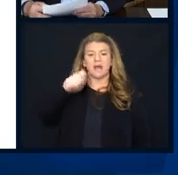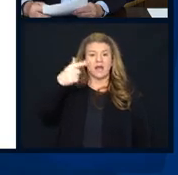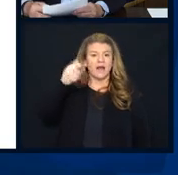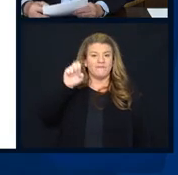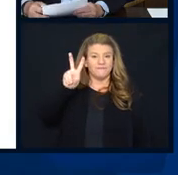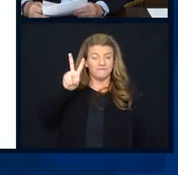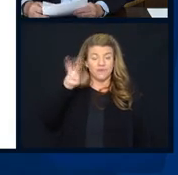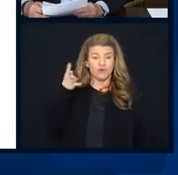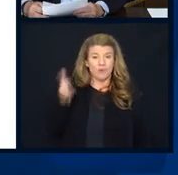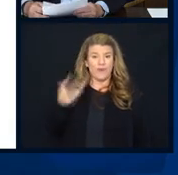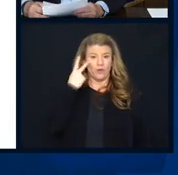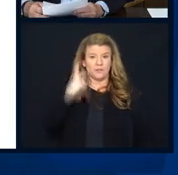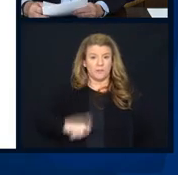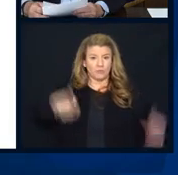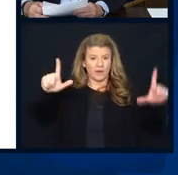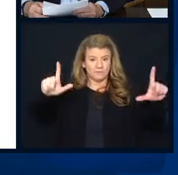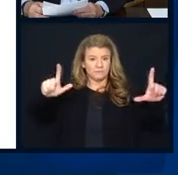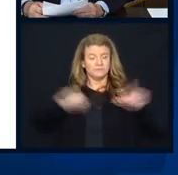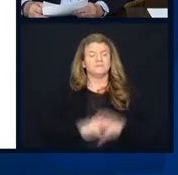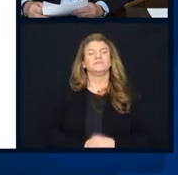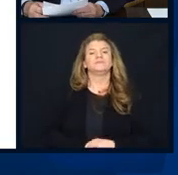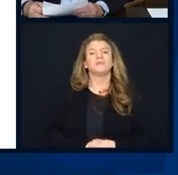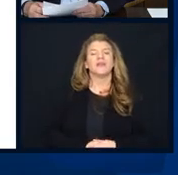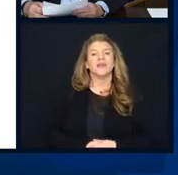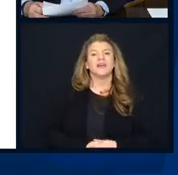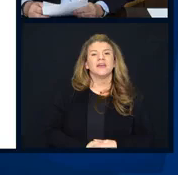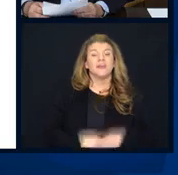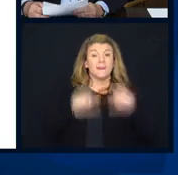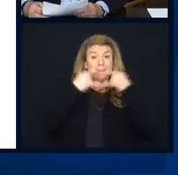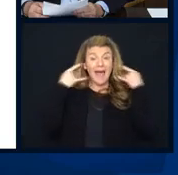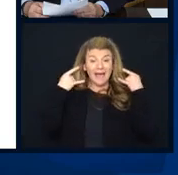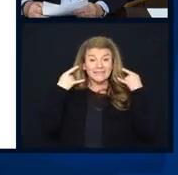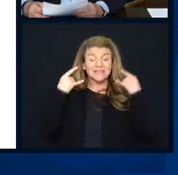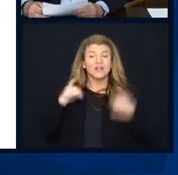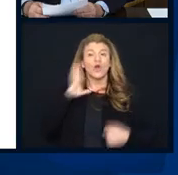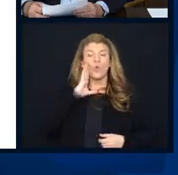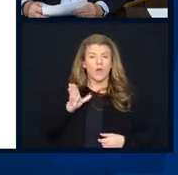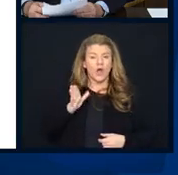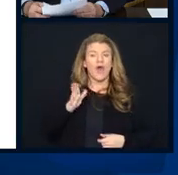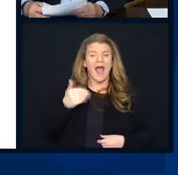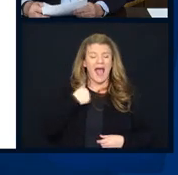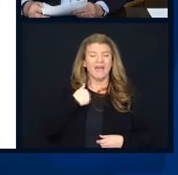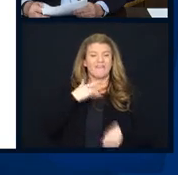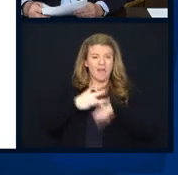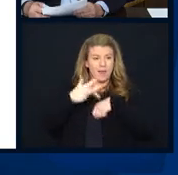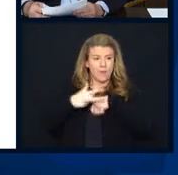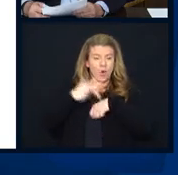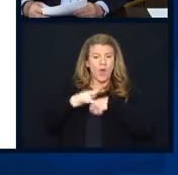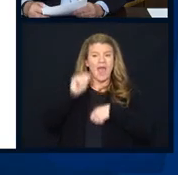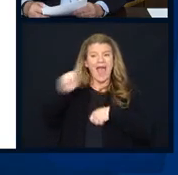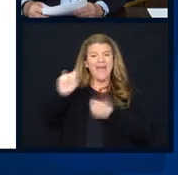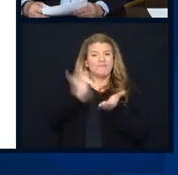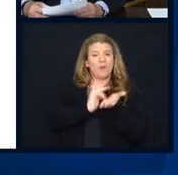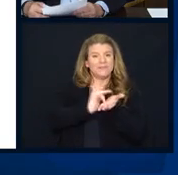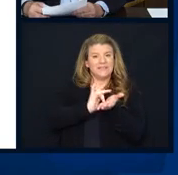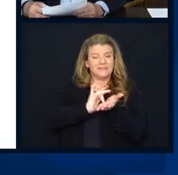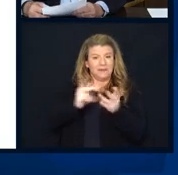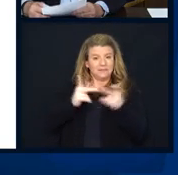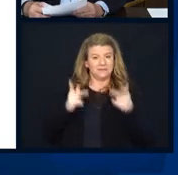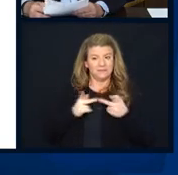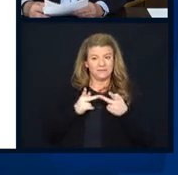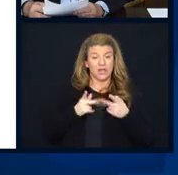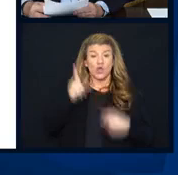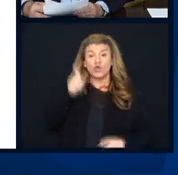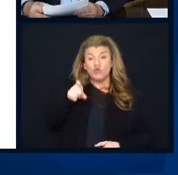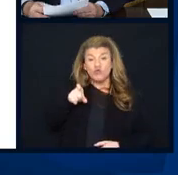covidtest.gov. It's right there on the screen. From the mask standpoint, they'll be made available at the pharmacies. You